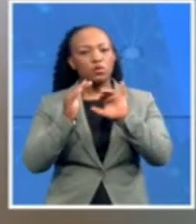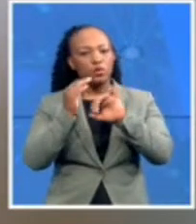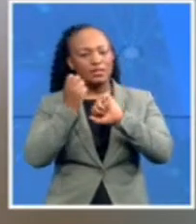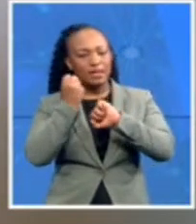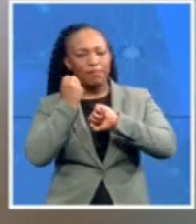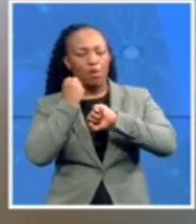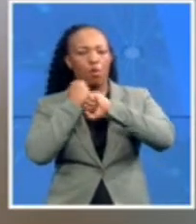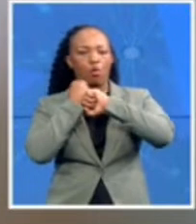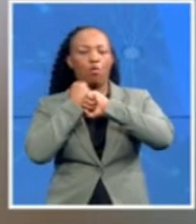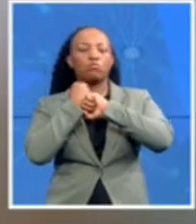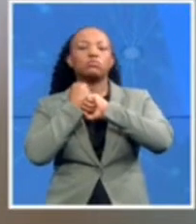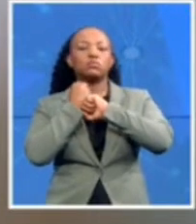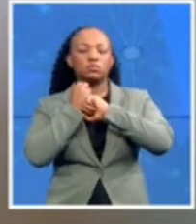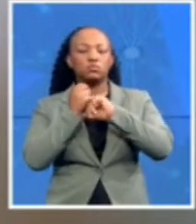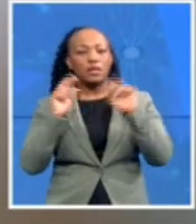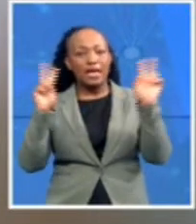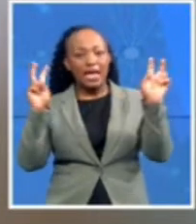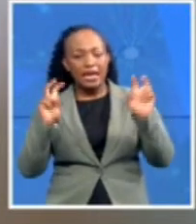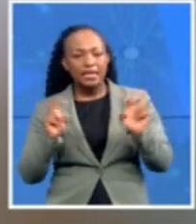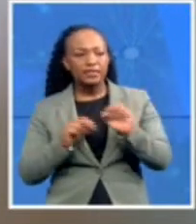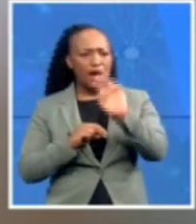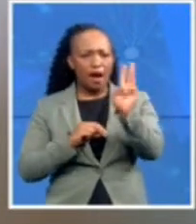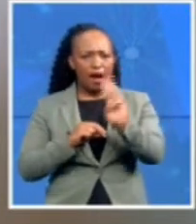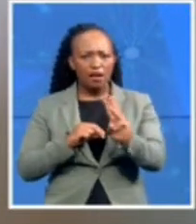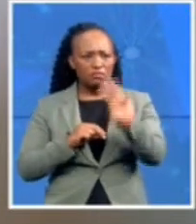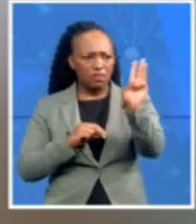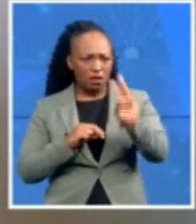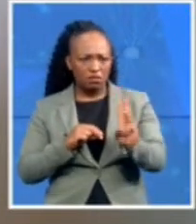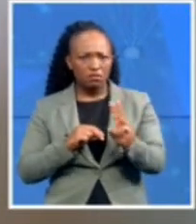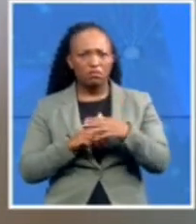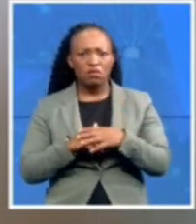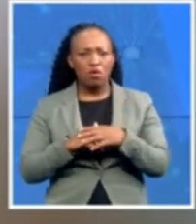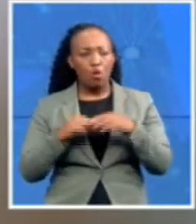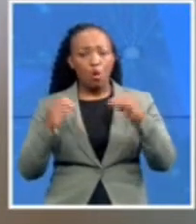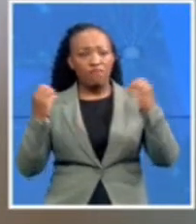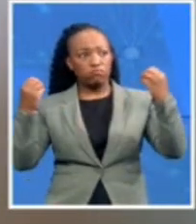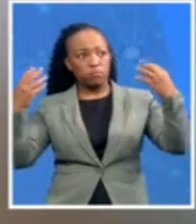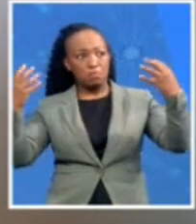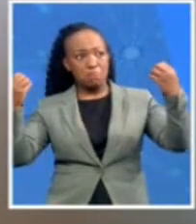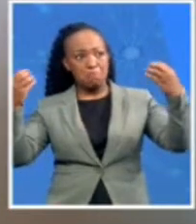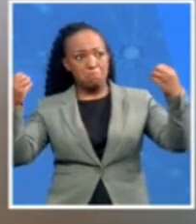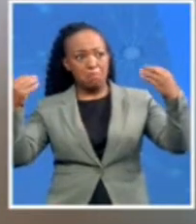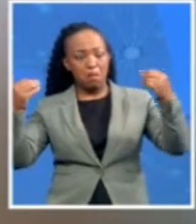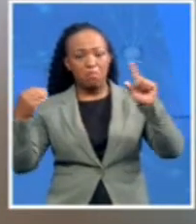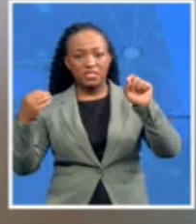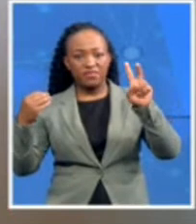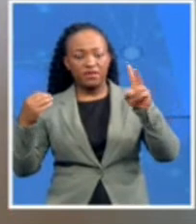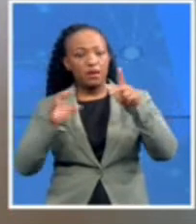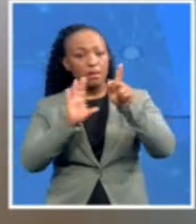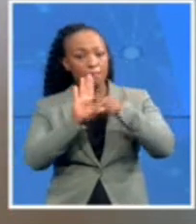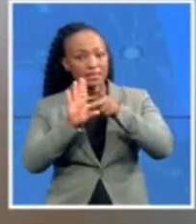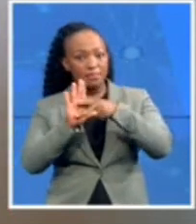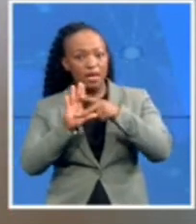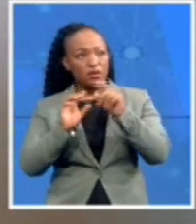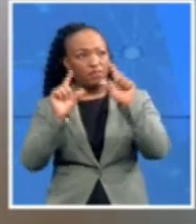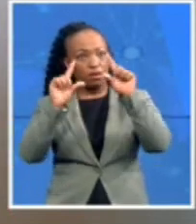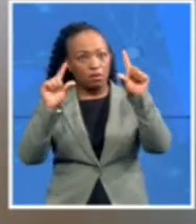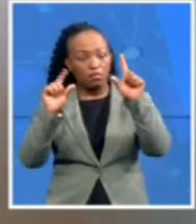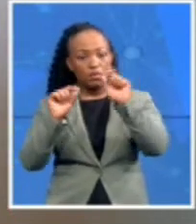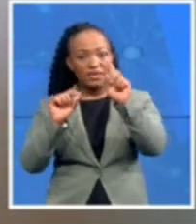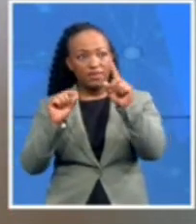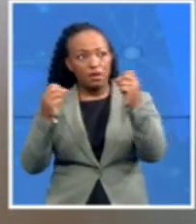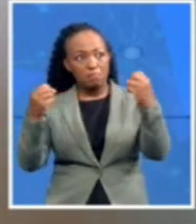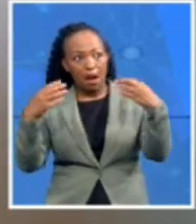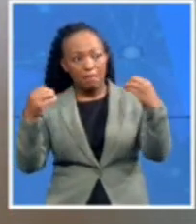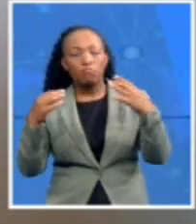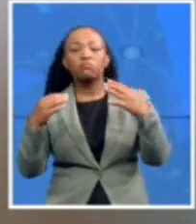can see that it makes a difference. For those who are not yet participating, please be mindful and please assist us. So